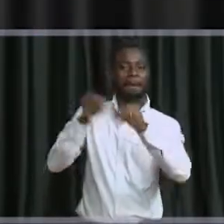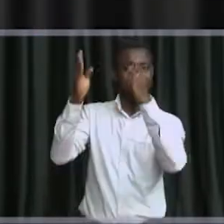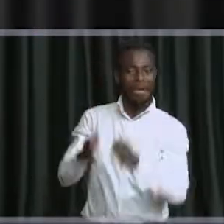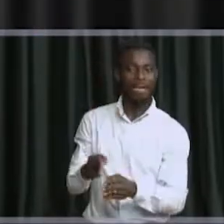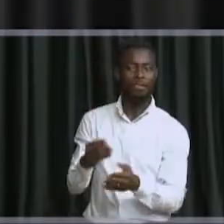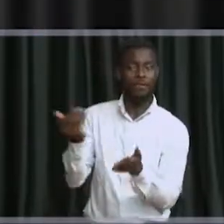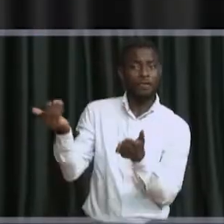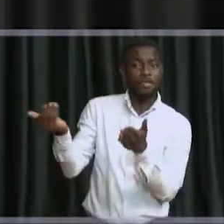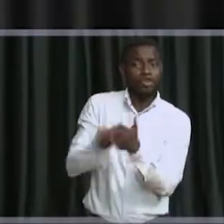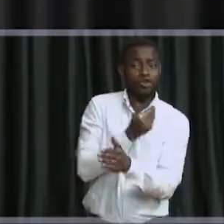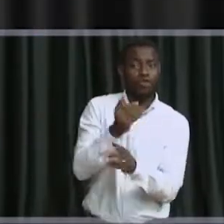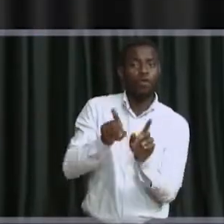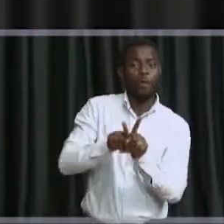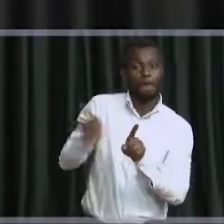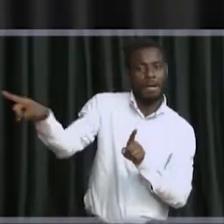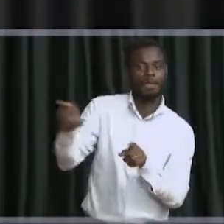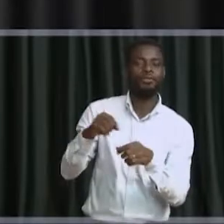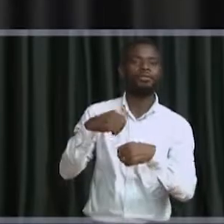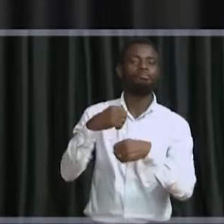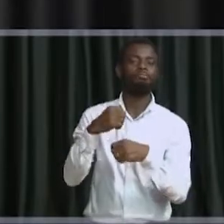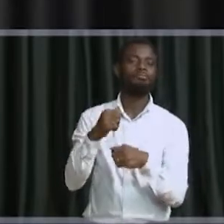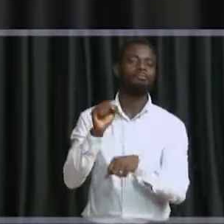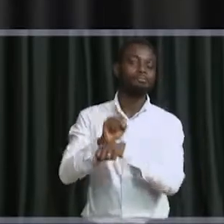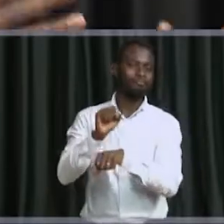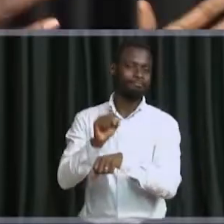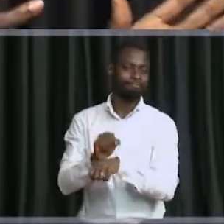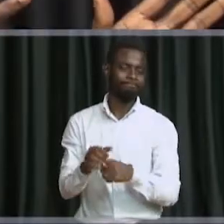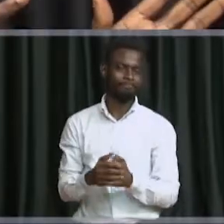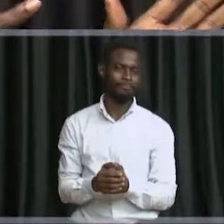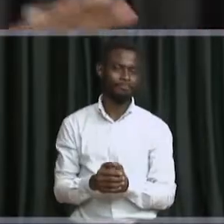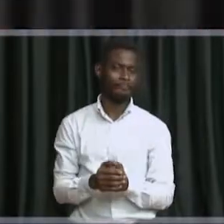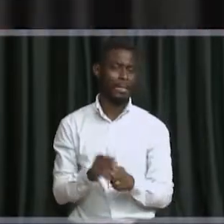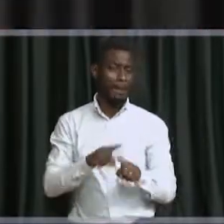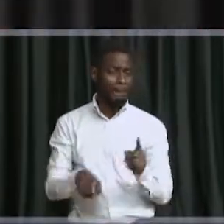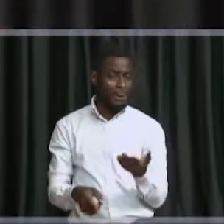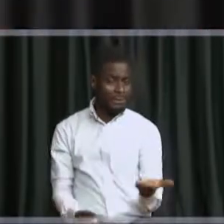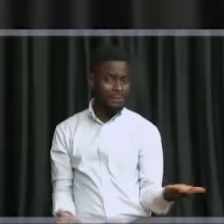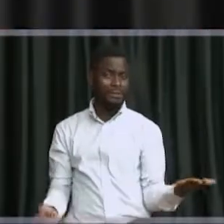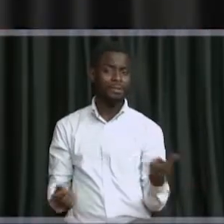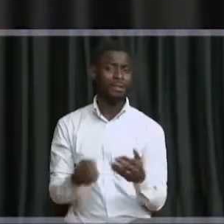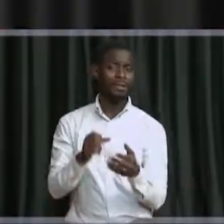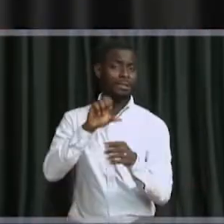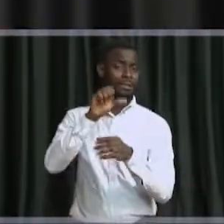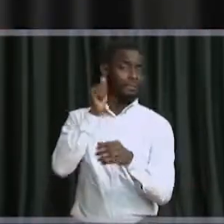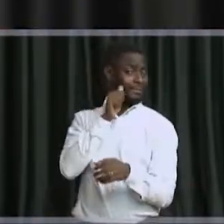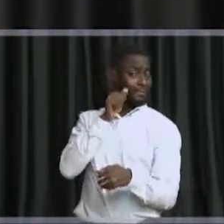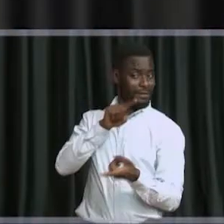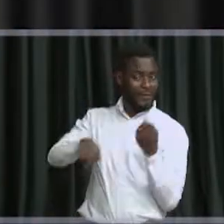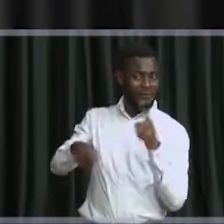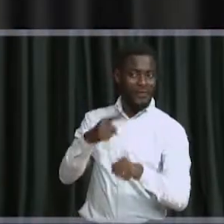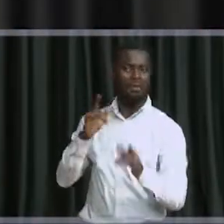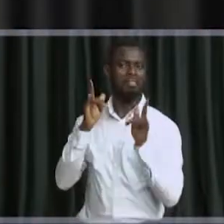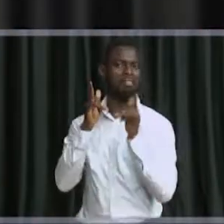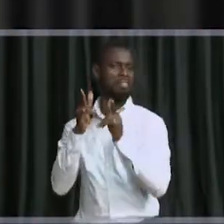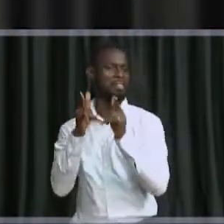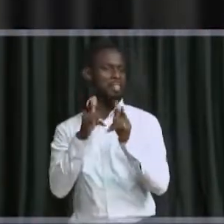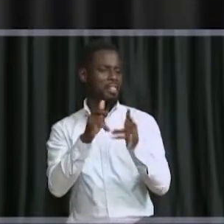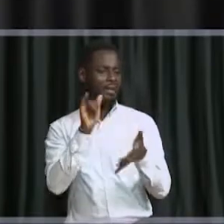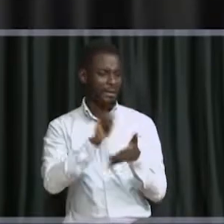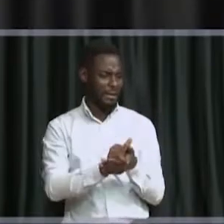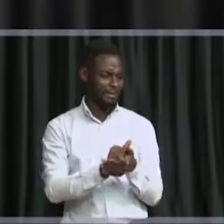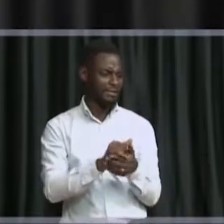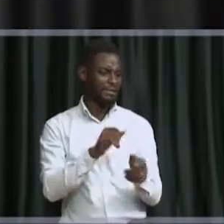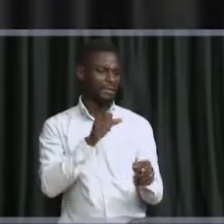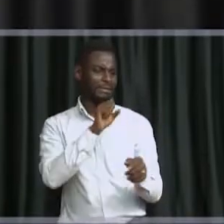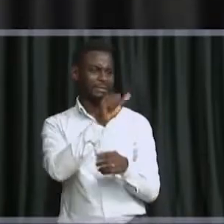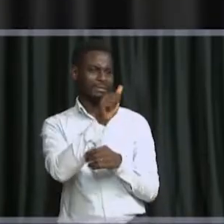yeno ewo moho nimu afi be she sandra na ufwa no mo siru no kona wano afi di wona ewo ngwa ngwa seni papa akupa